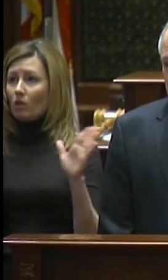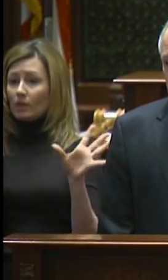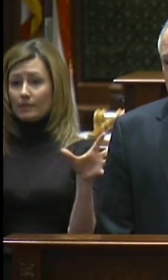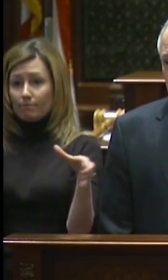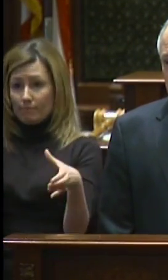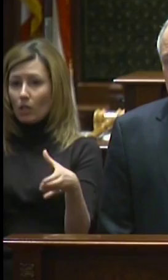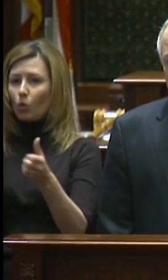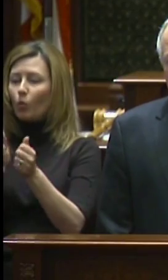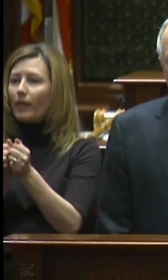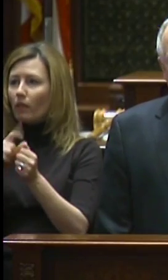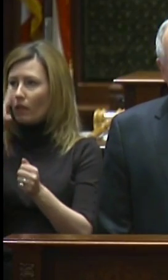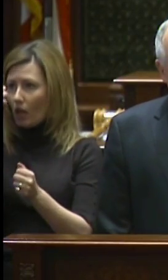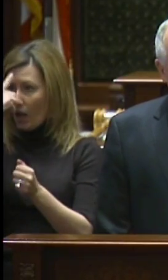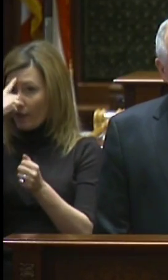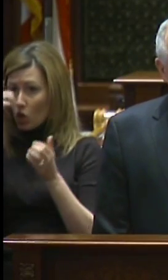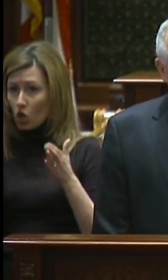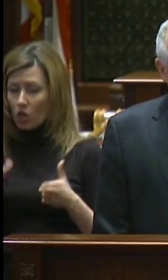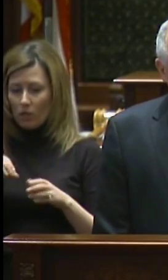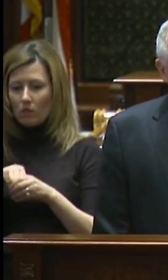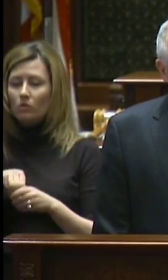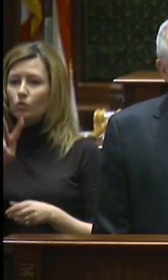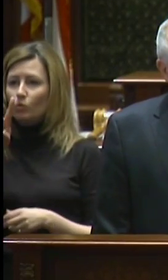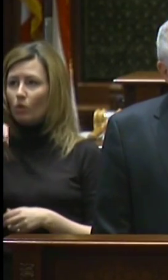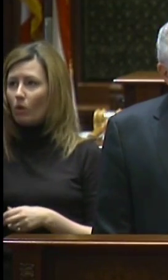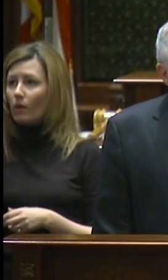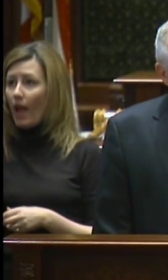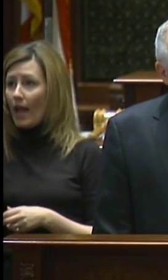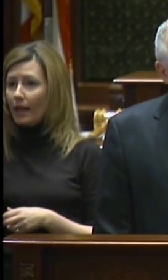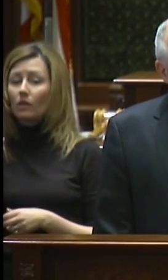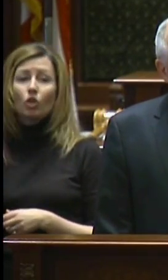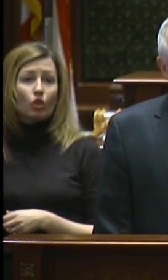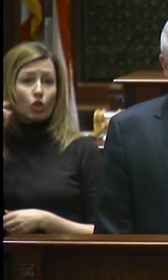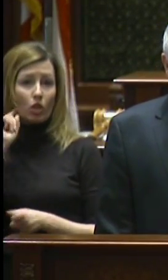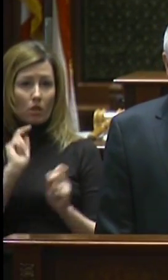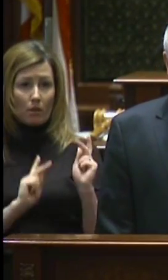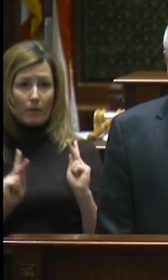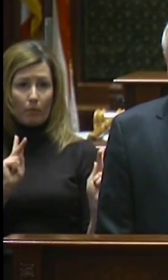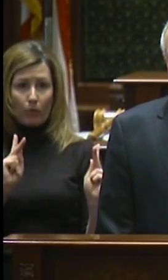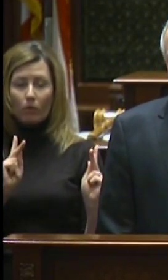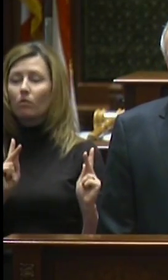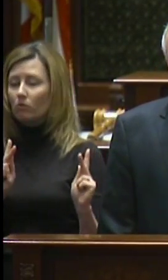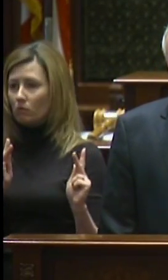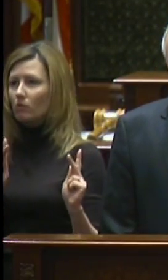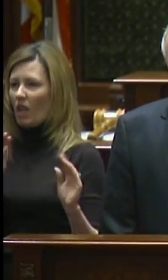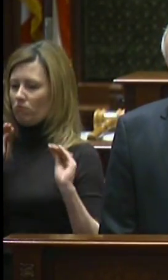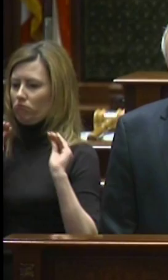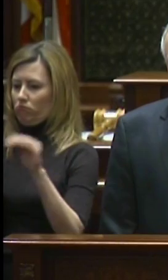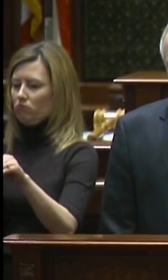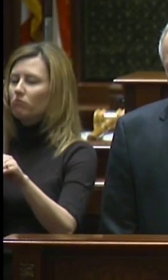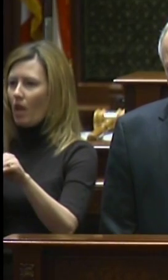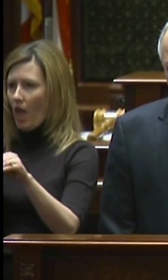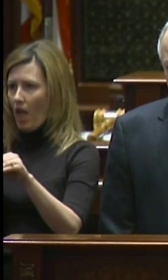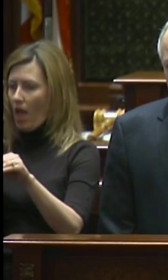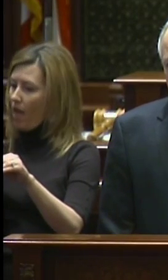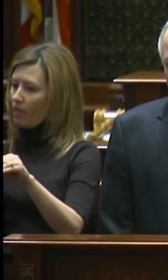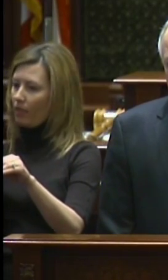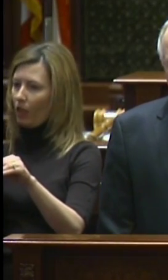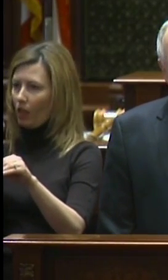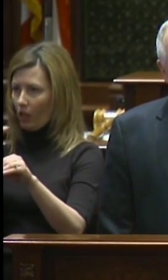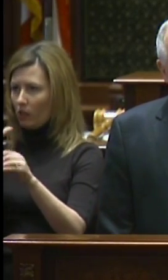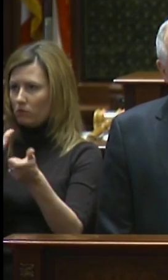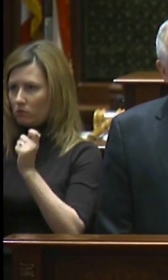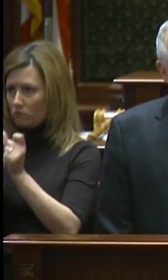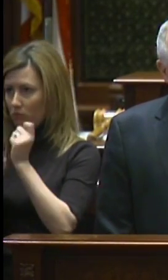together with the governor, in 2009, heard the people and enacted fundamental ethical reforms.